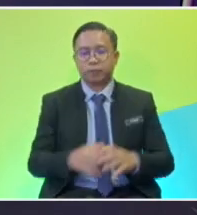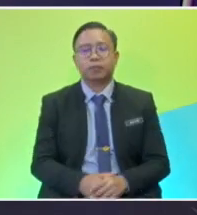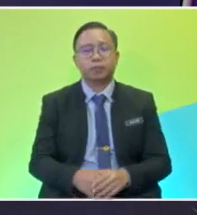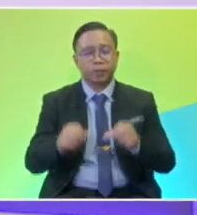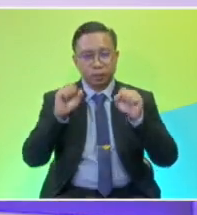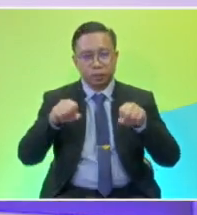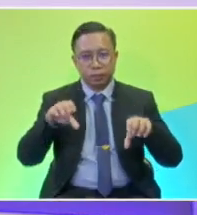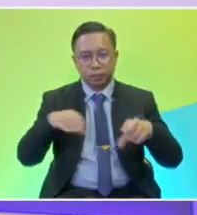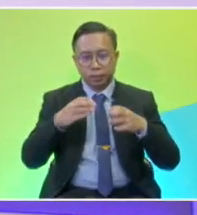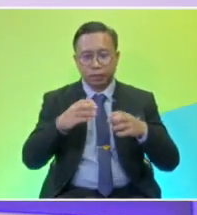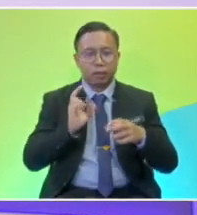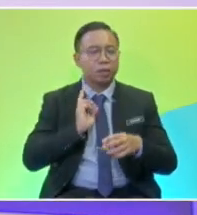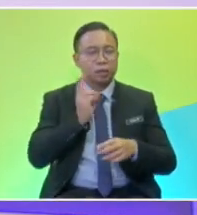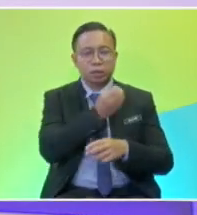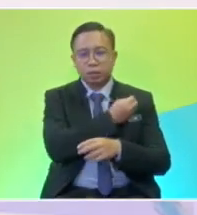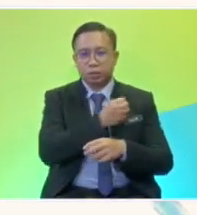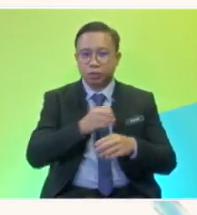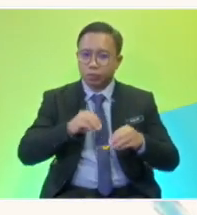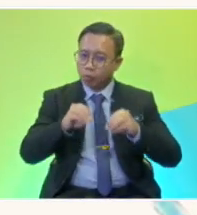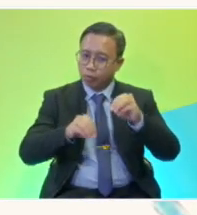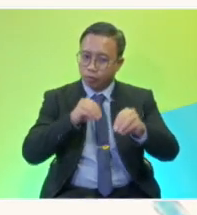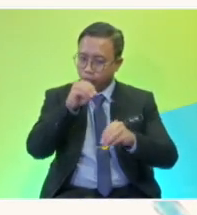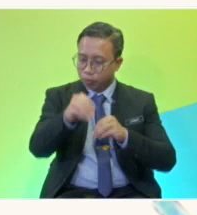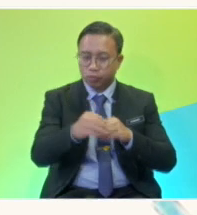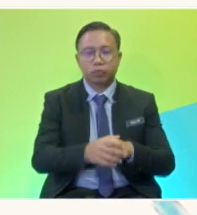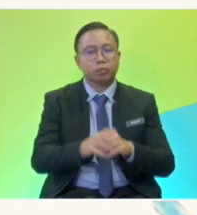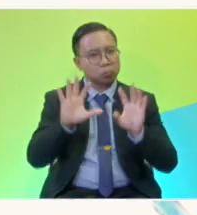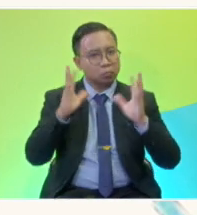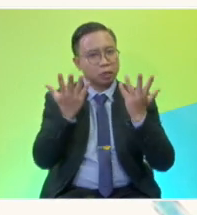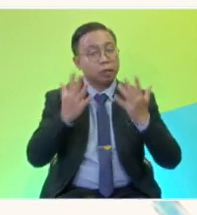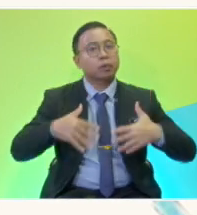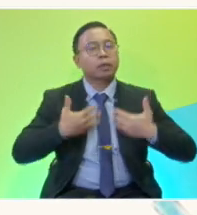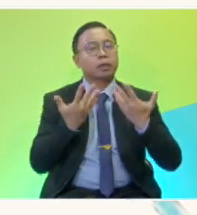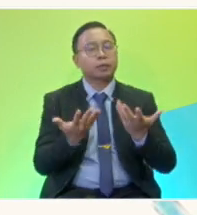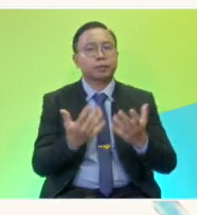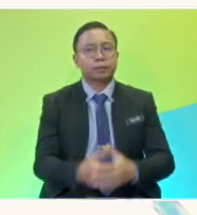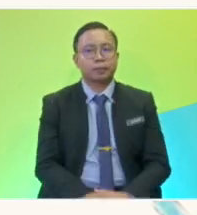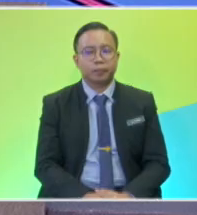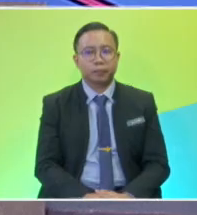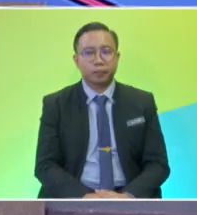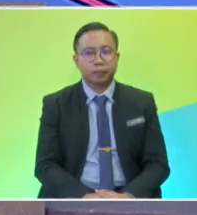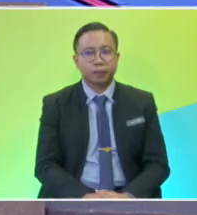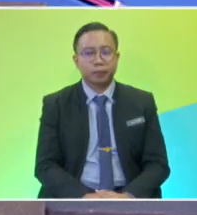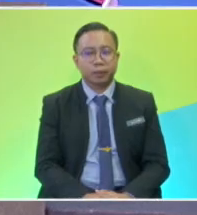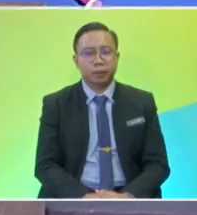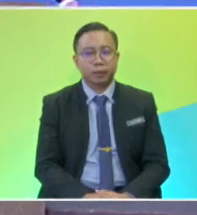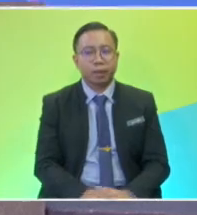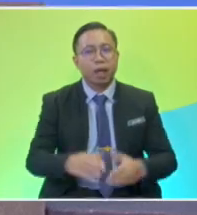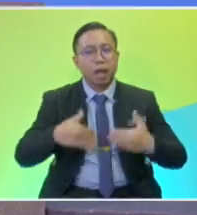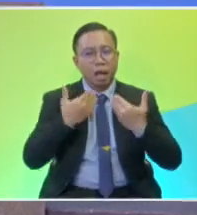make us to move. Okay. Okay, let's say you want to move your hand. How you move your hand? Move my hand? Yeah.